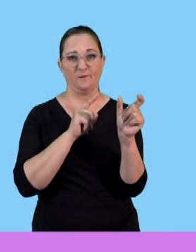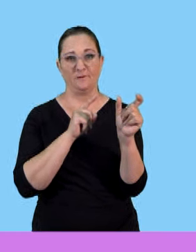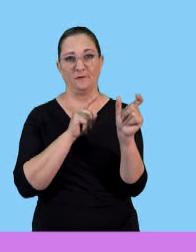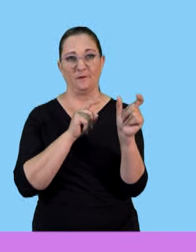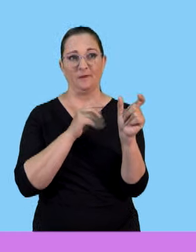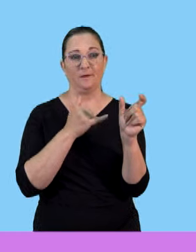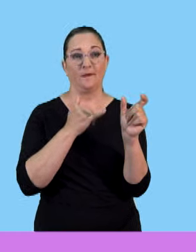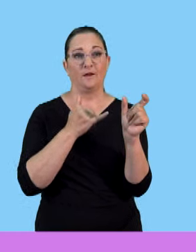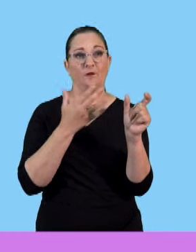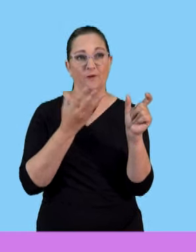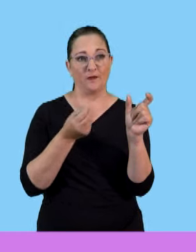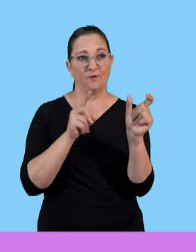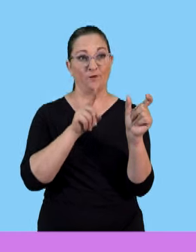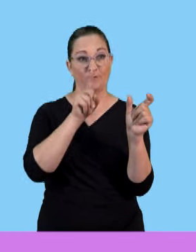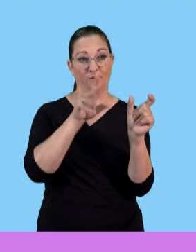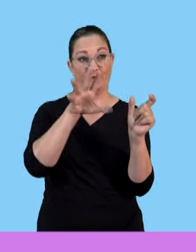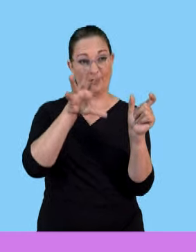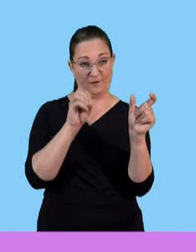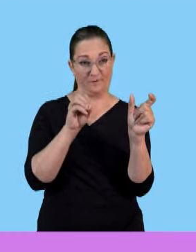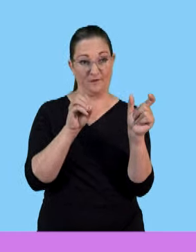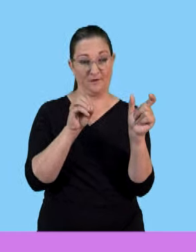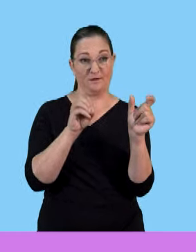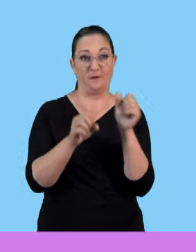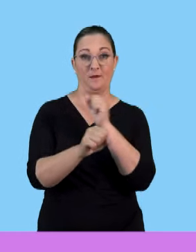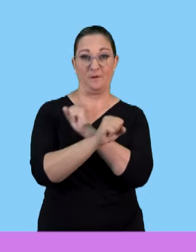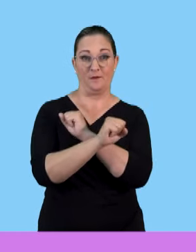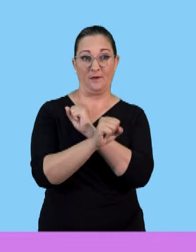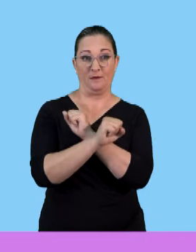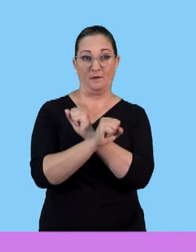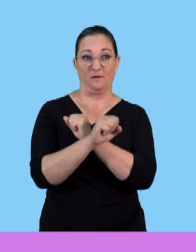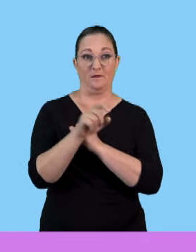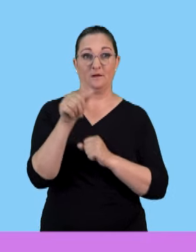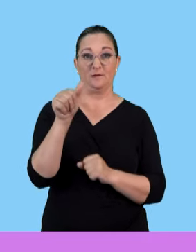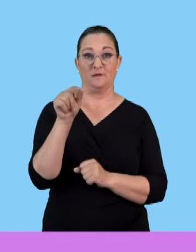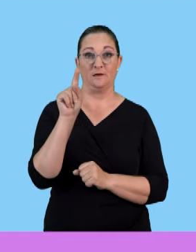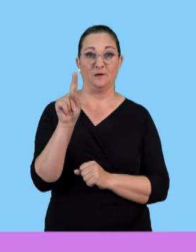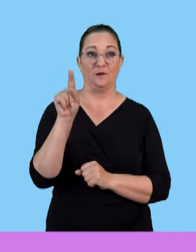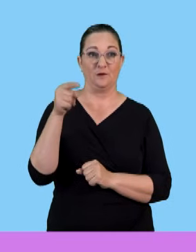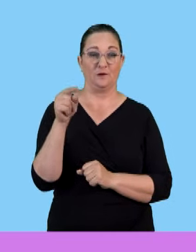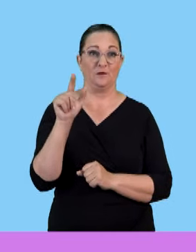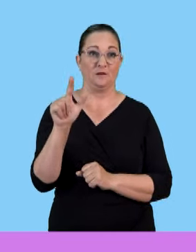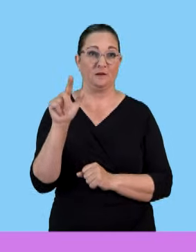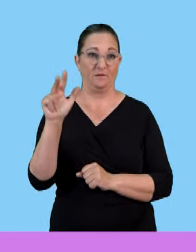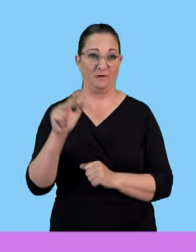to 150. So meaning we are having 150 kilowatts multiplied by